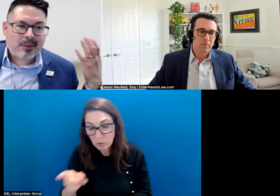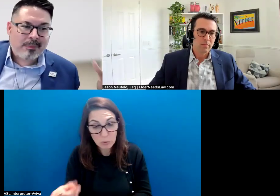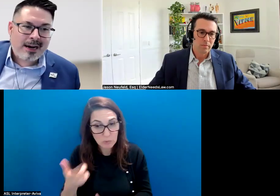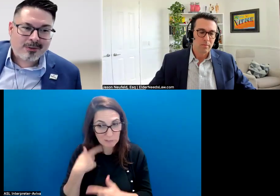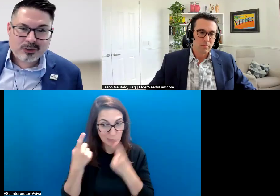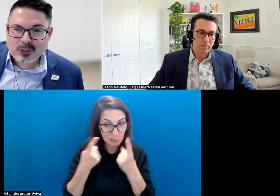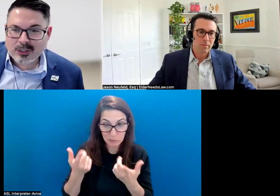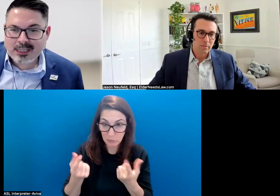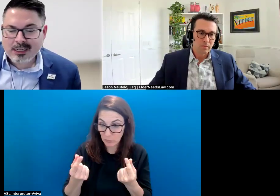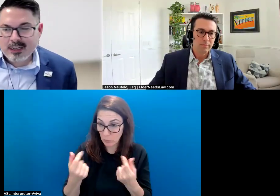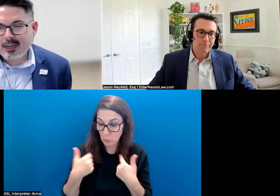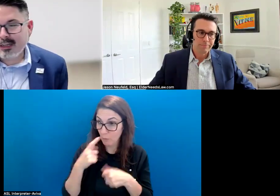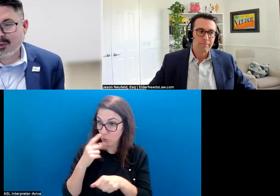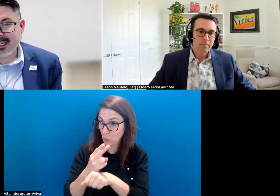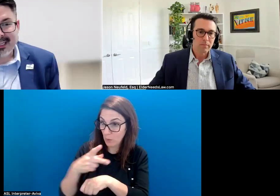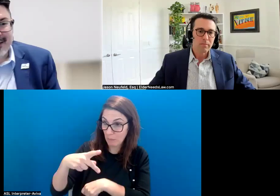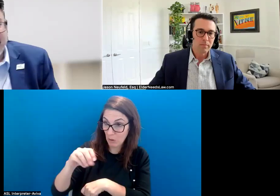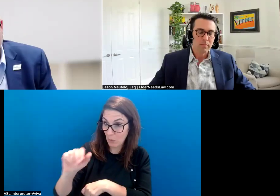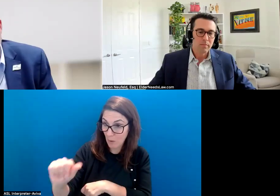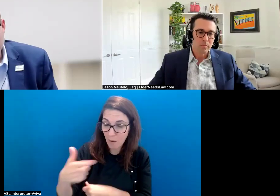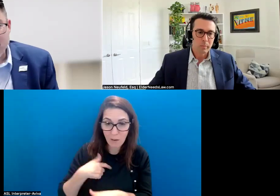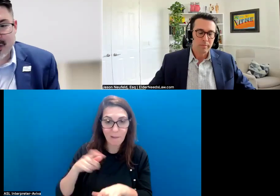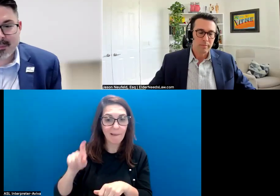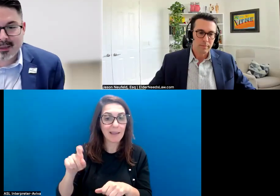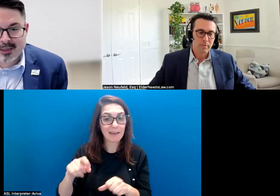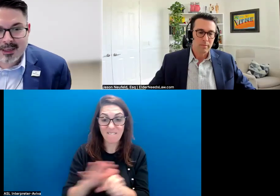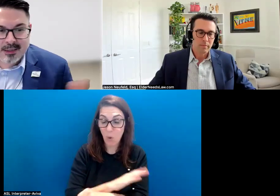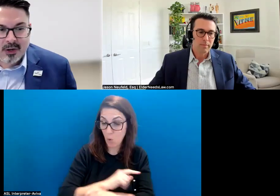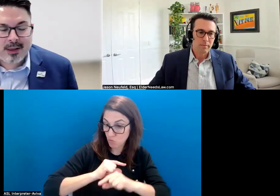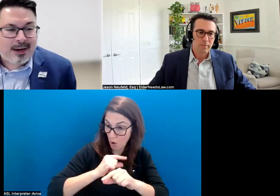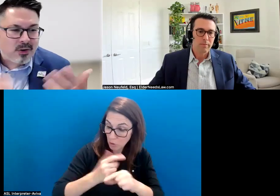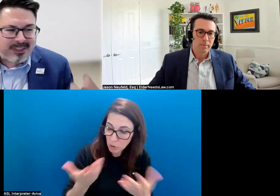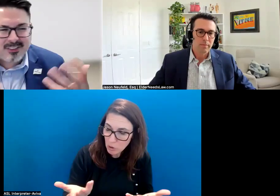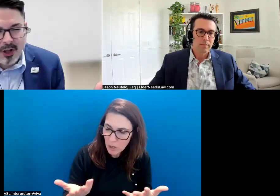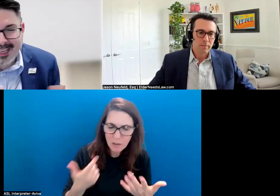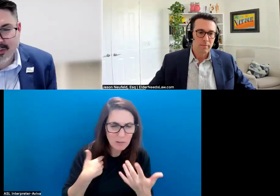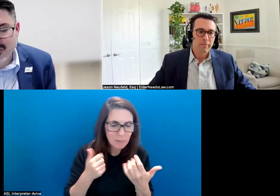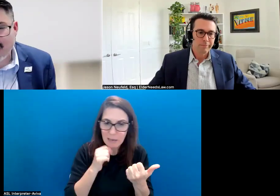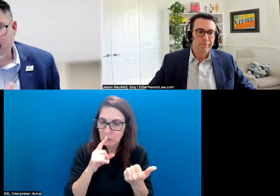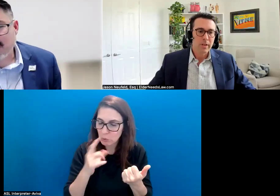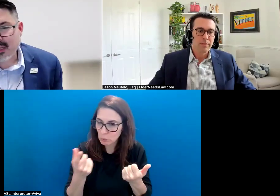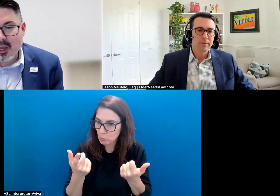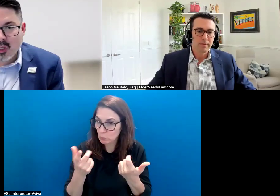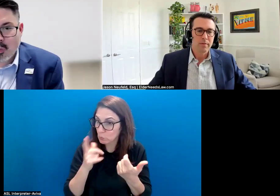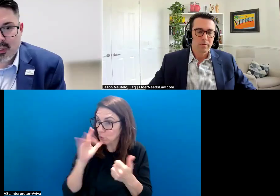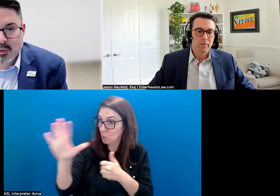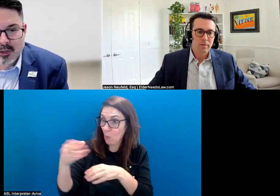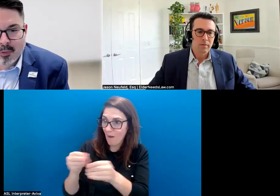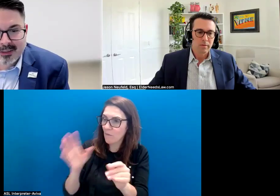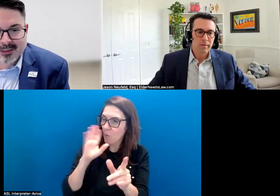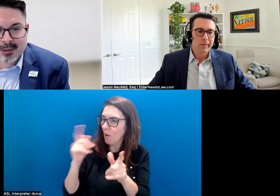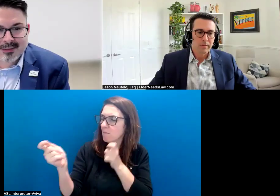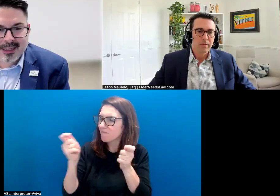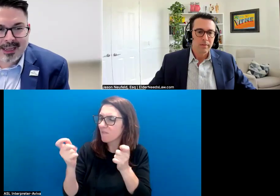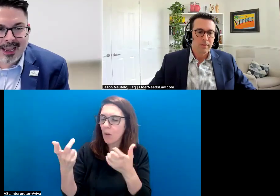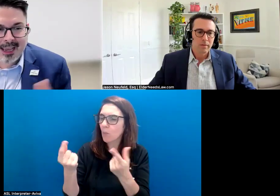by with a power of attorney? Do I need to get full guardianship? And I don't know if this is all handled in your office, but what do you point